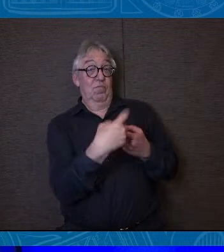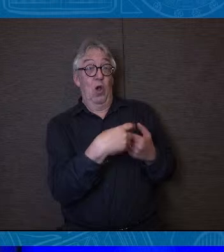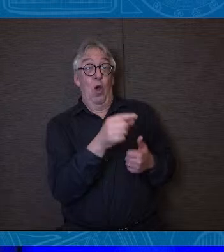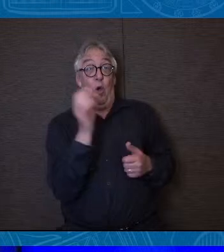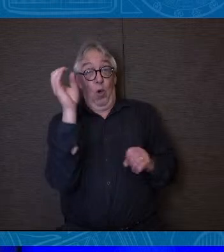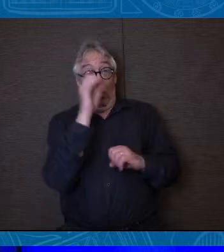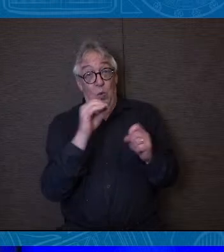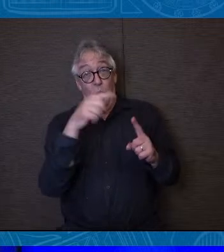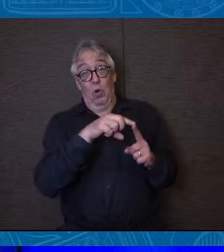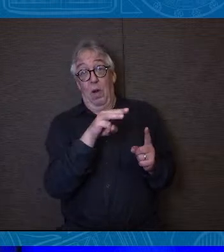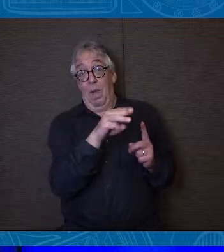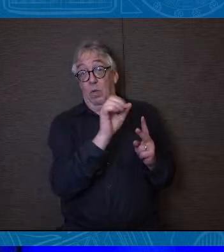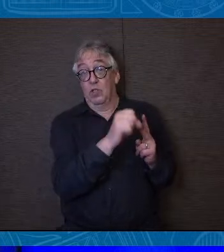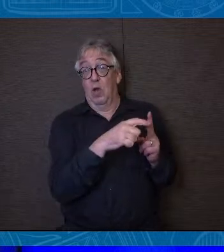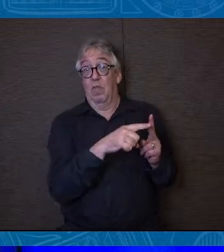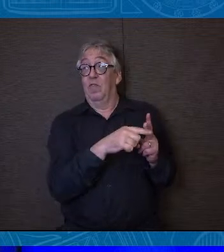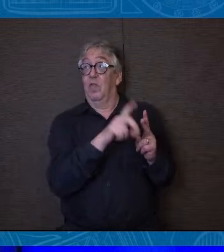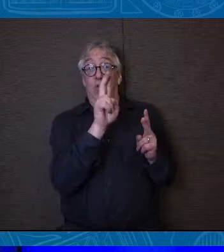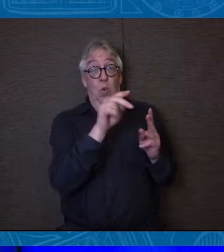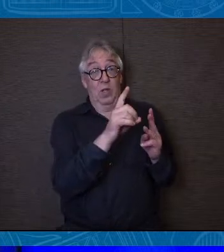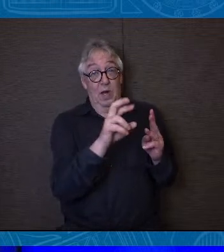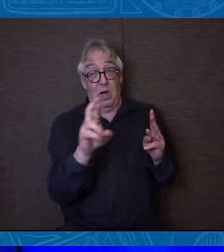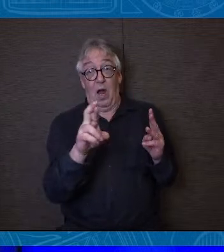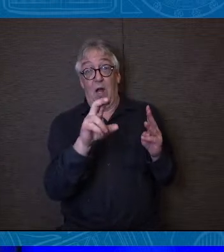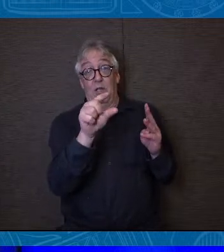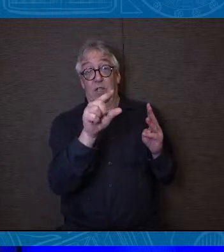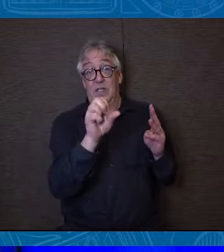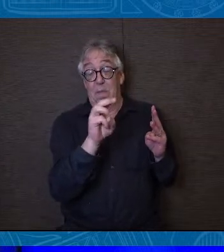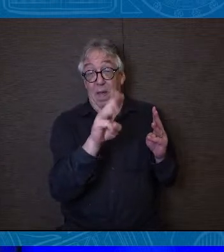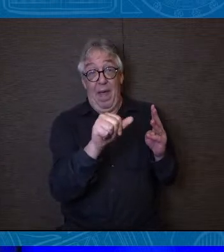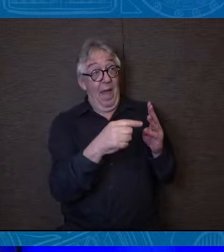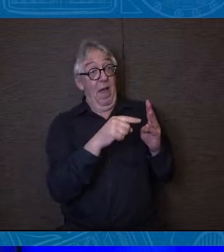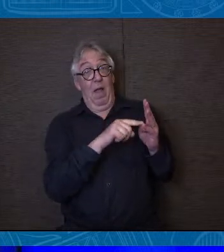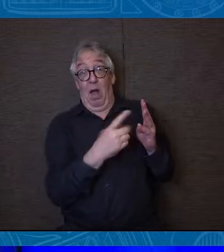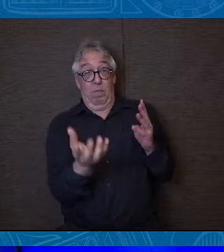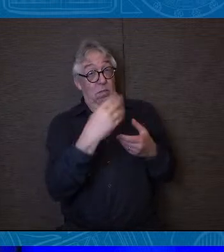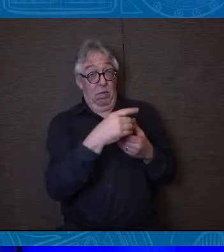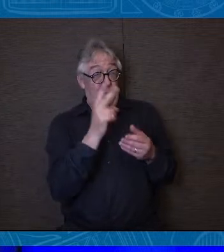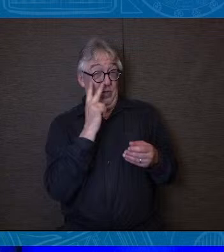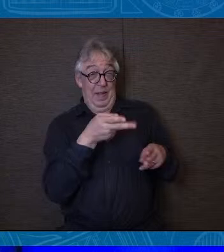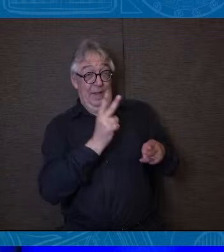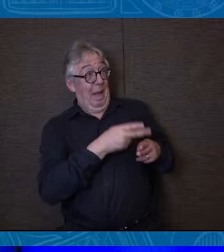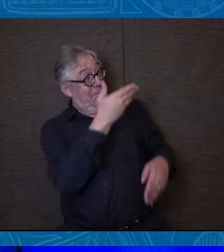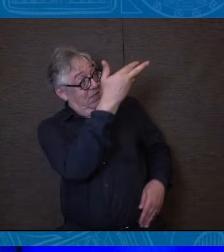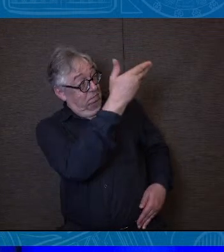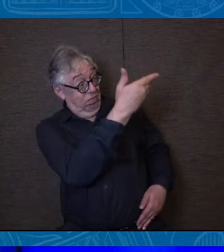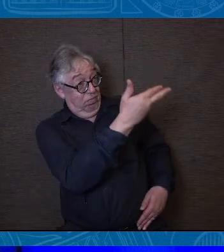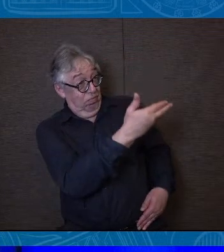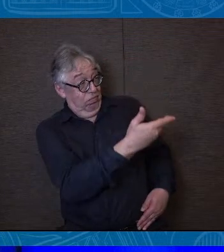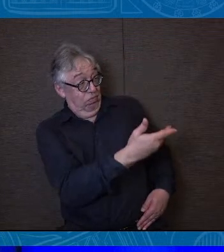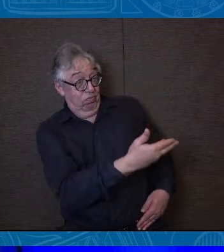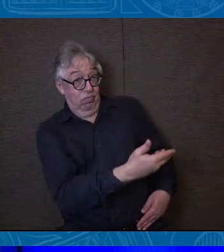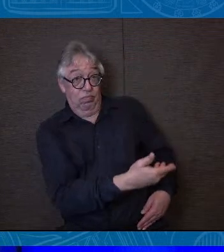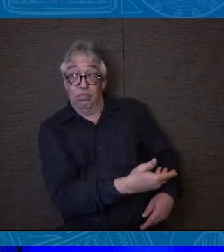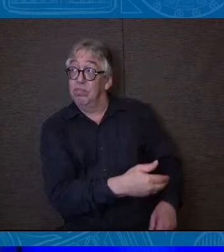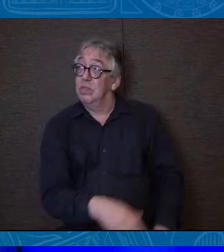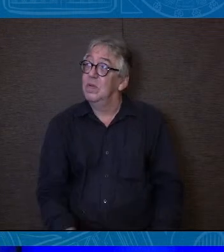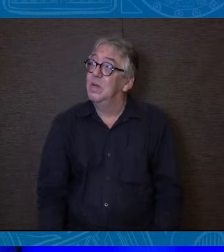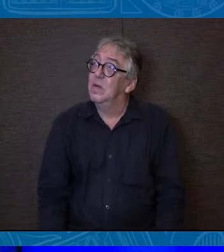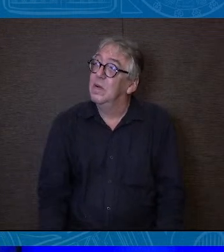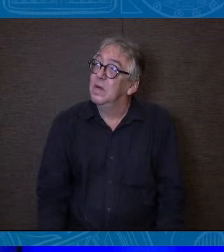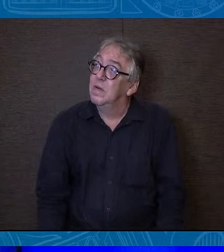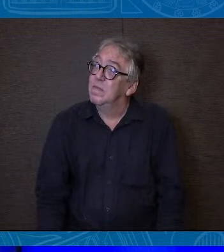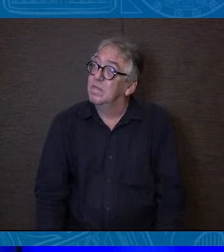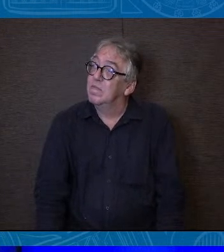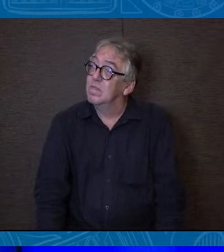Google, along with UNDRR, GSMA, they are part of the AI for subgroup, and we have specific big events in which we have